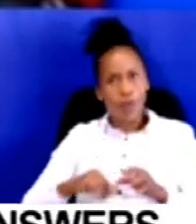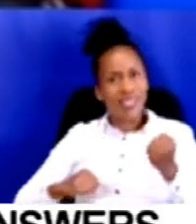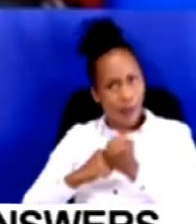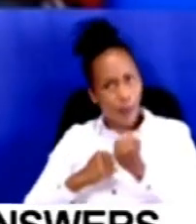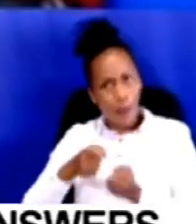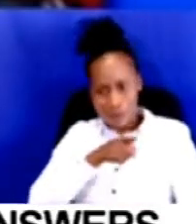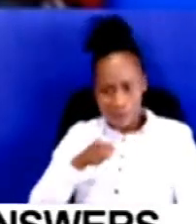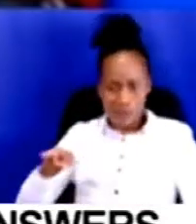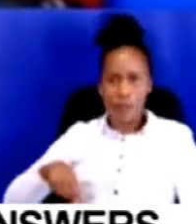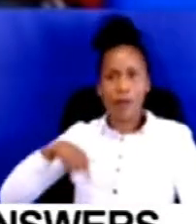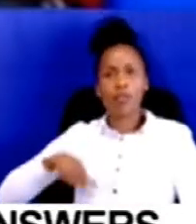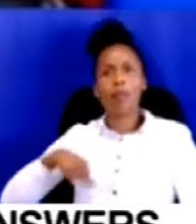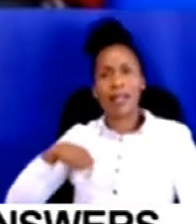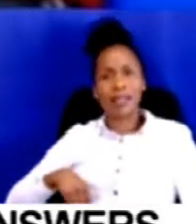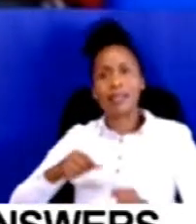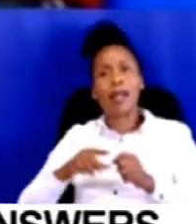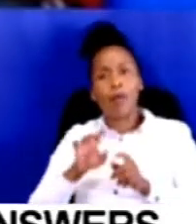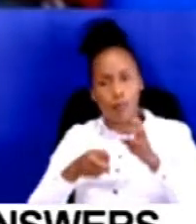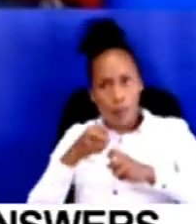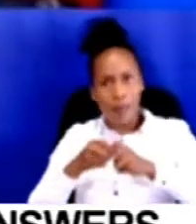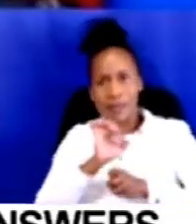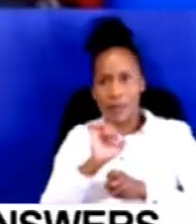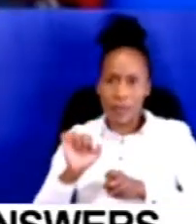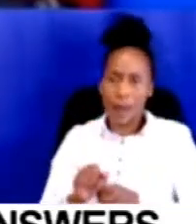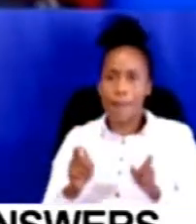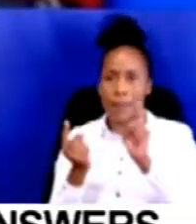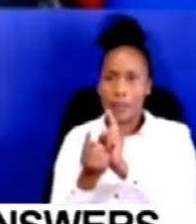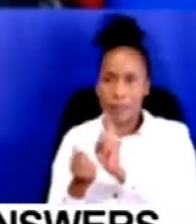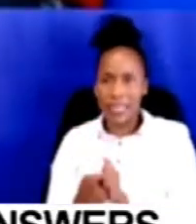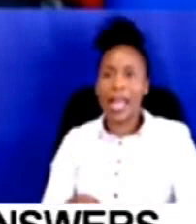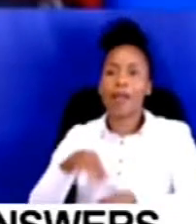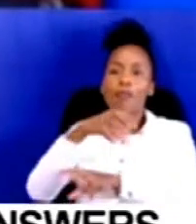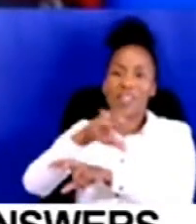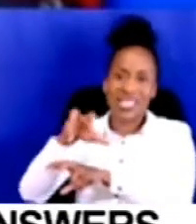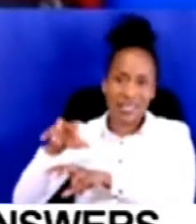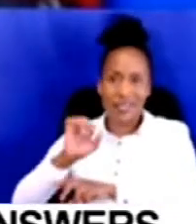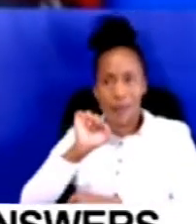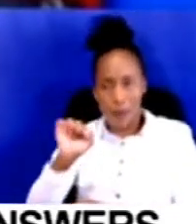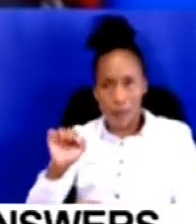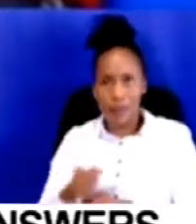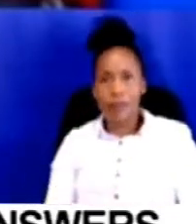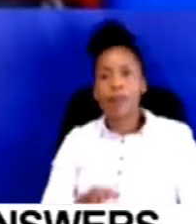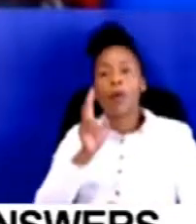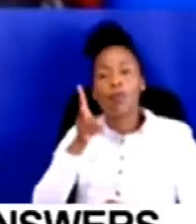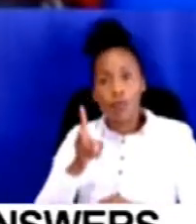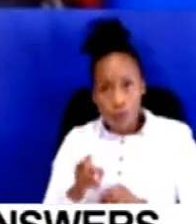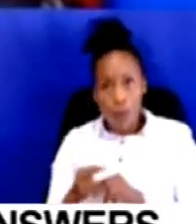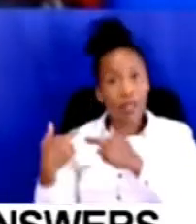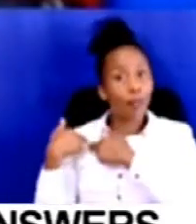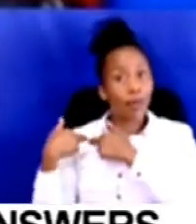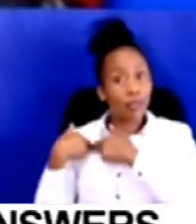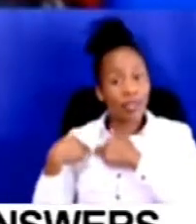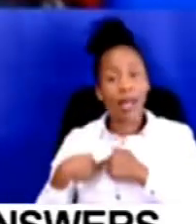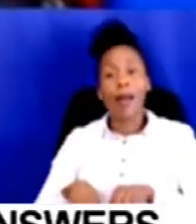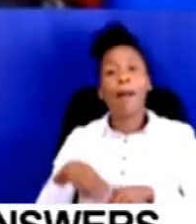municipalities in their respective provinces. It is also, yes, the responsibility of our Minister